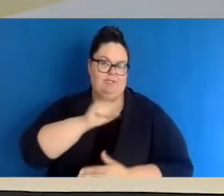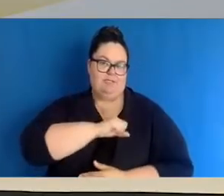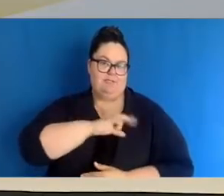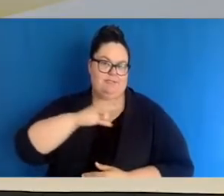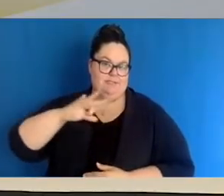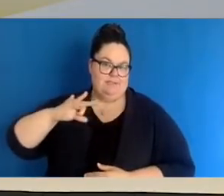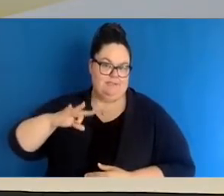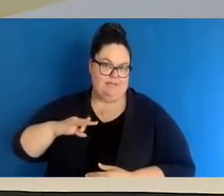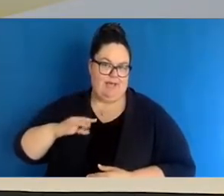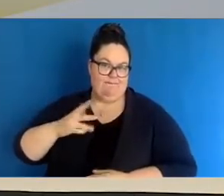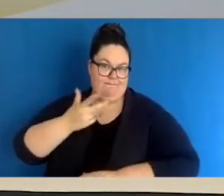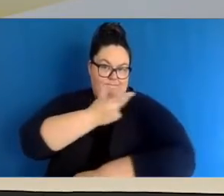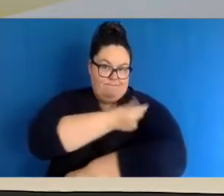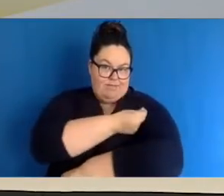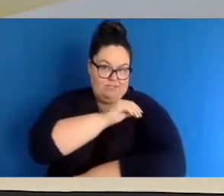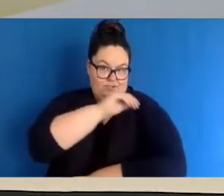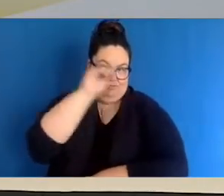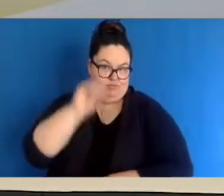be very high.